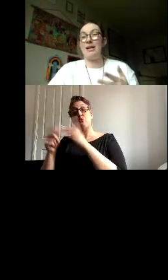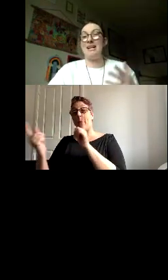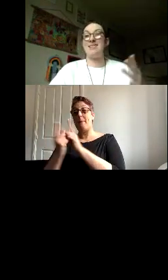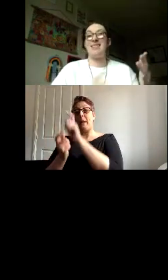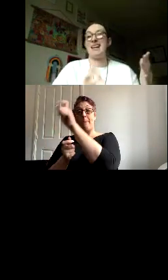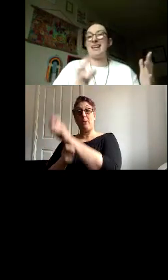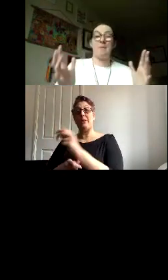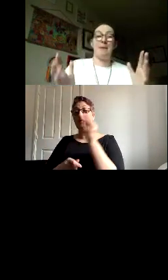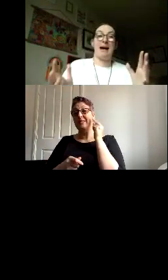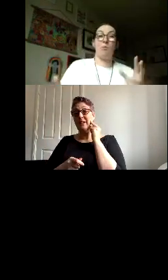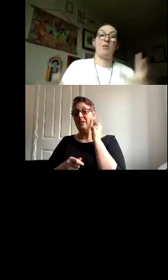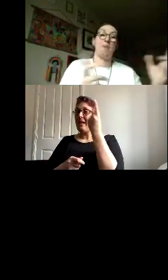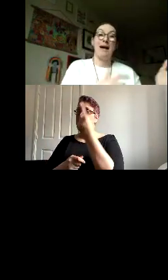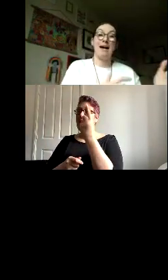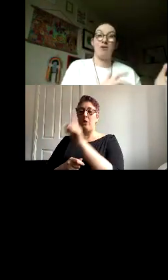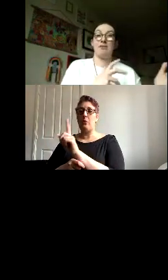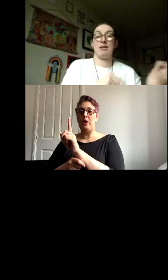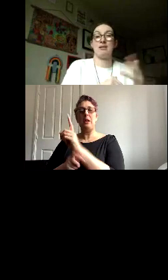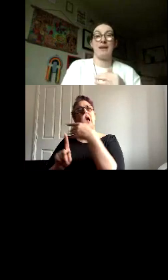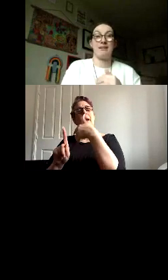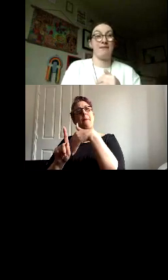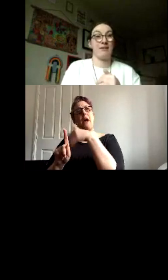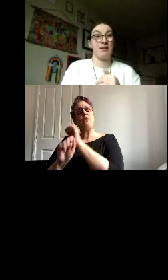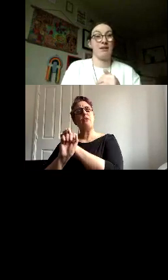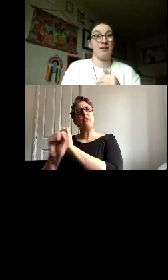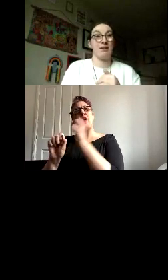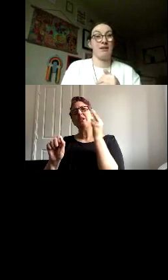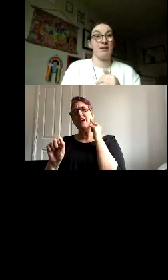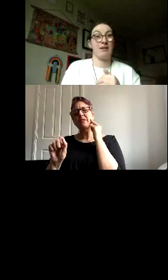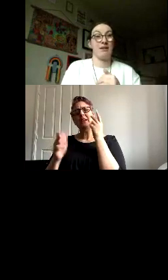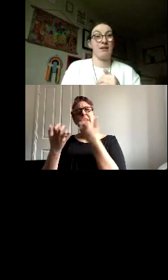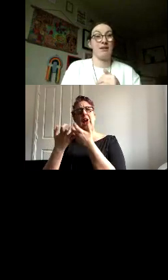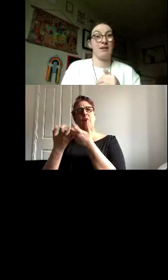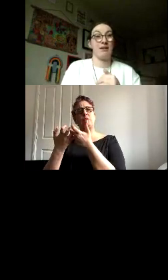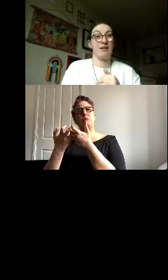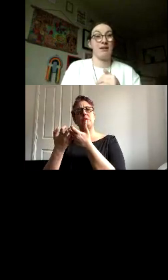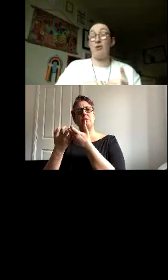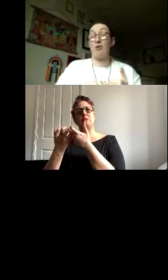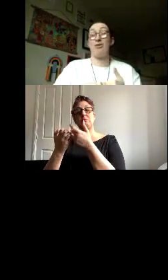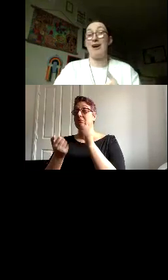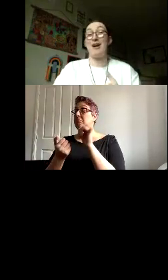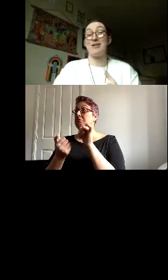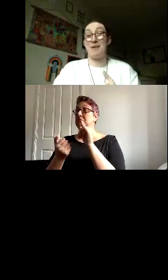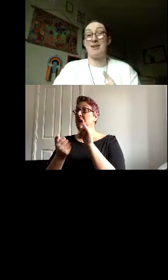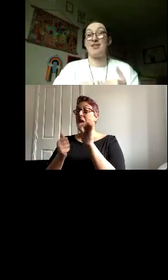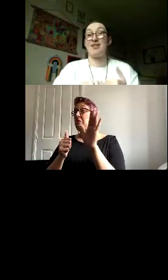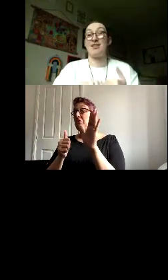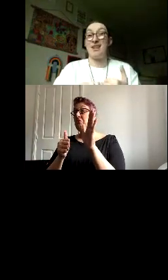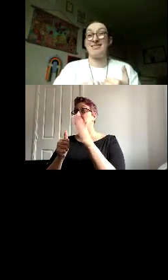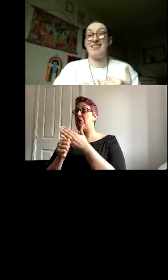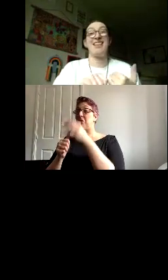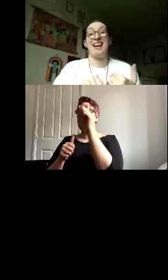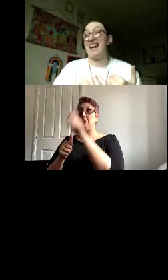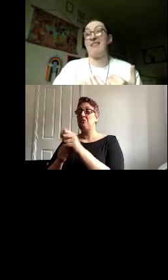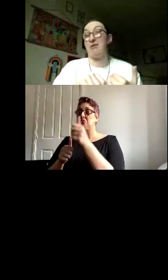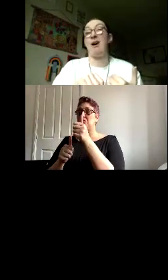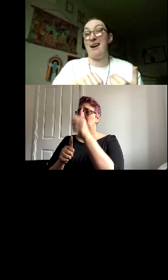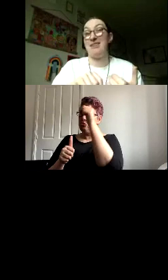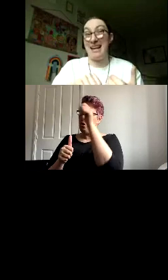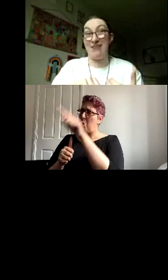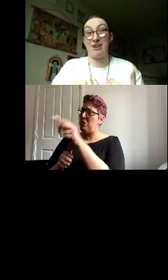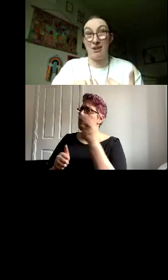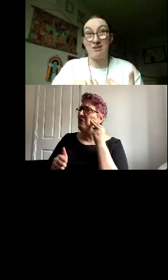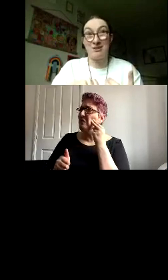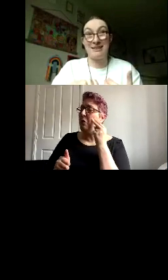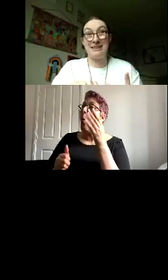to think about what the background is of their deafness. You can see that you're the first person to notice that they are deaf or